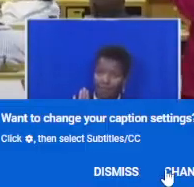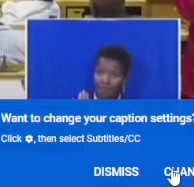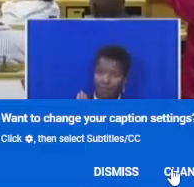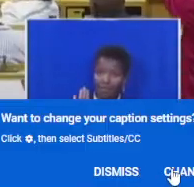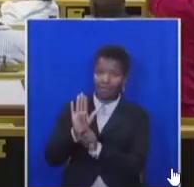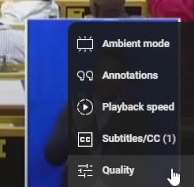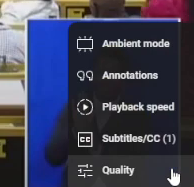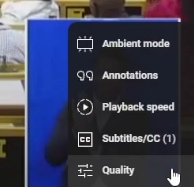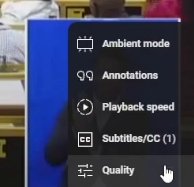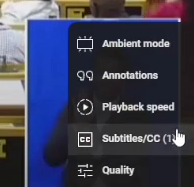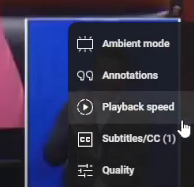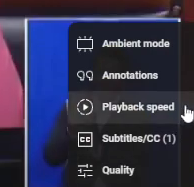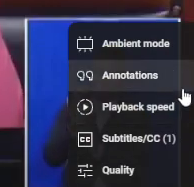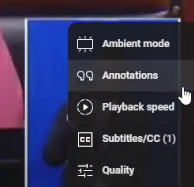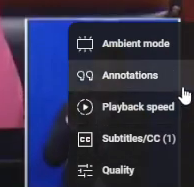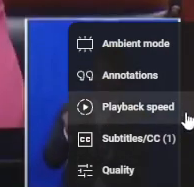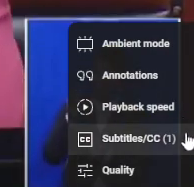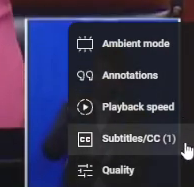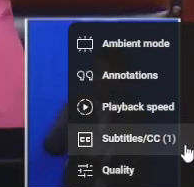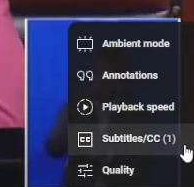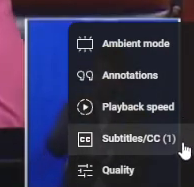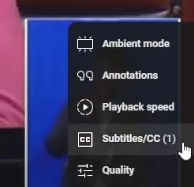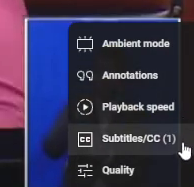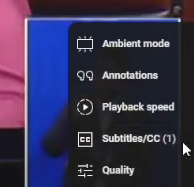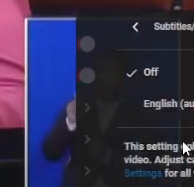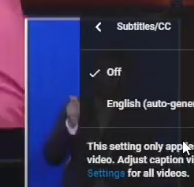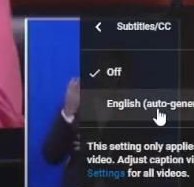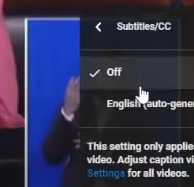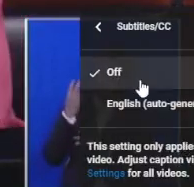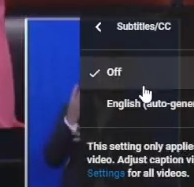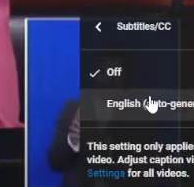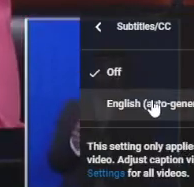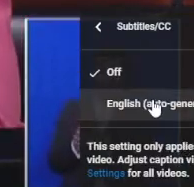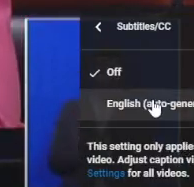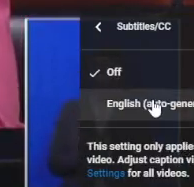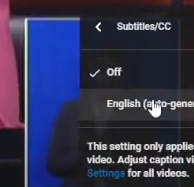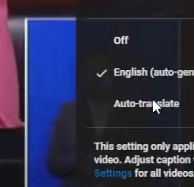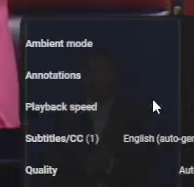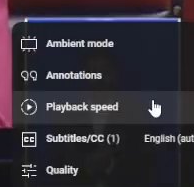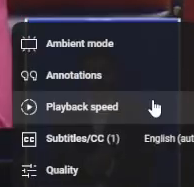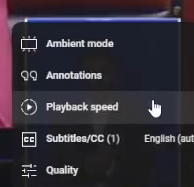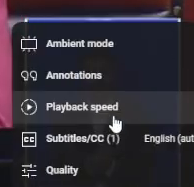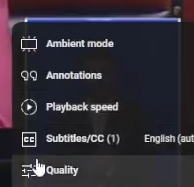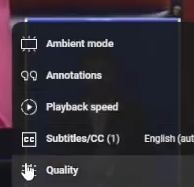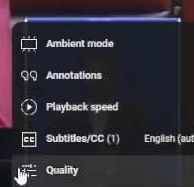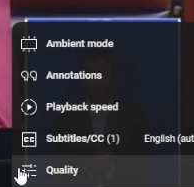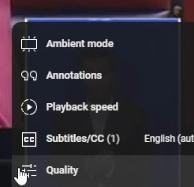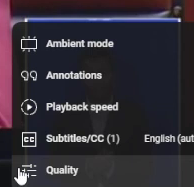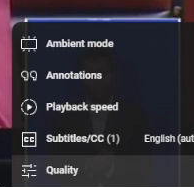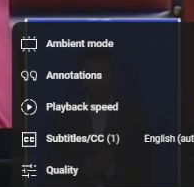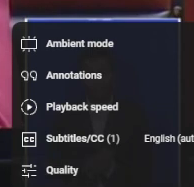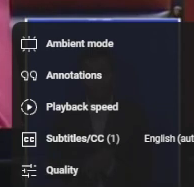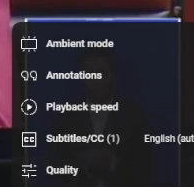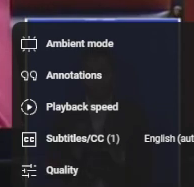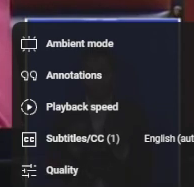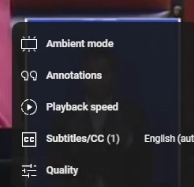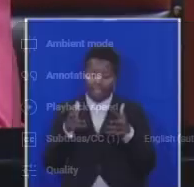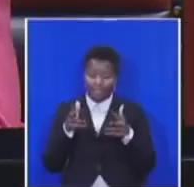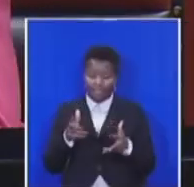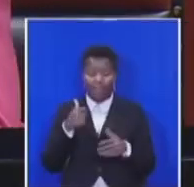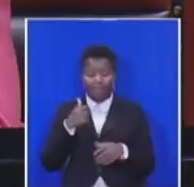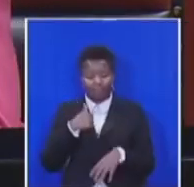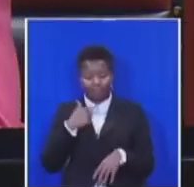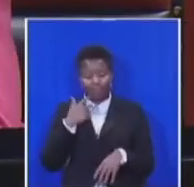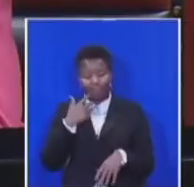Honorable Mokwele. No, honorable members, let me say this. I've been calling on the name of